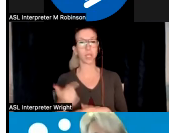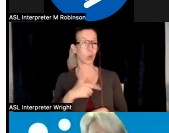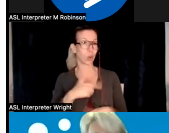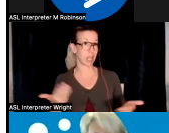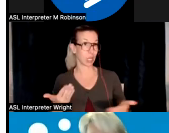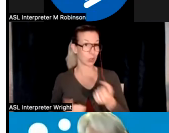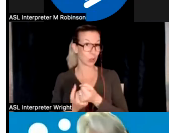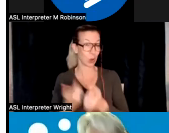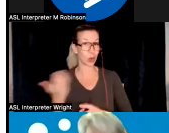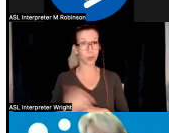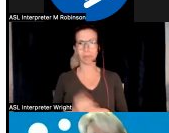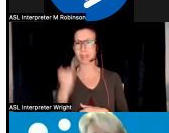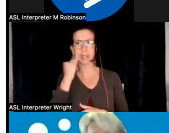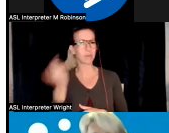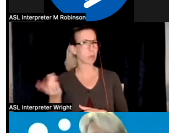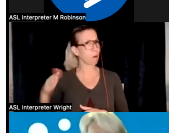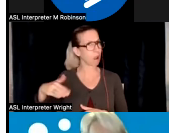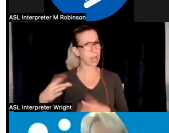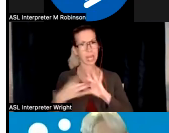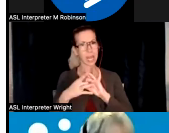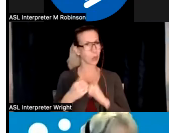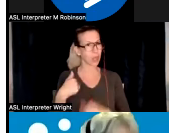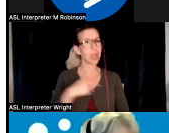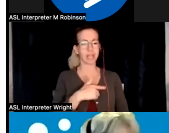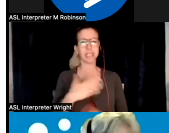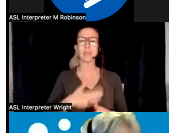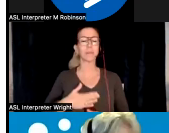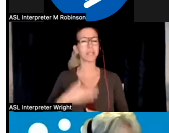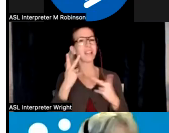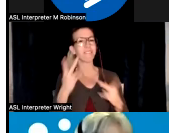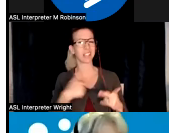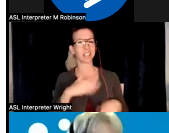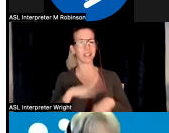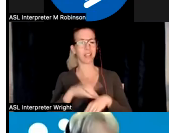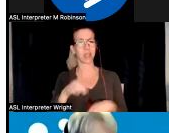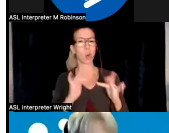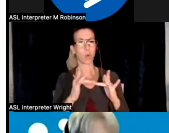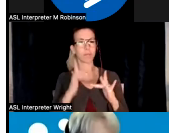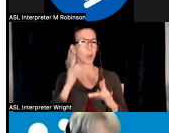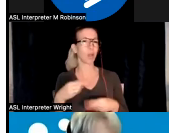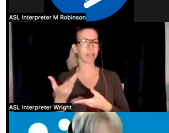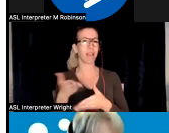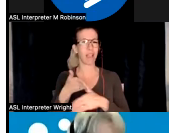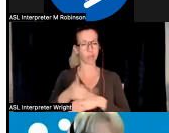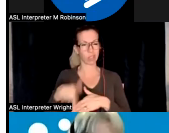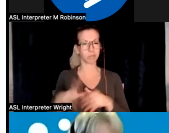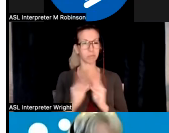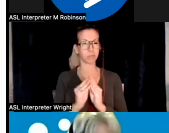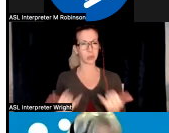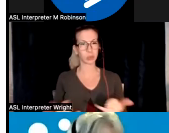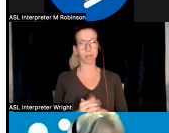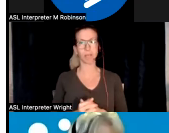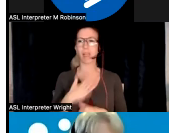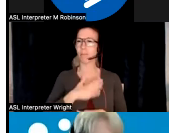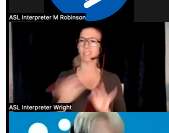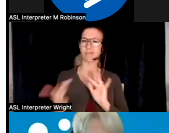If you're not connected to us, please visit us. We will be providing our website at the end of our session today. Please connect with us. We are looking forward